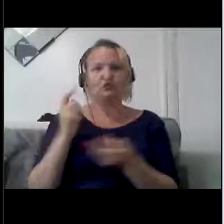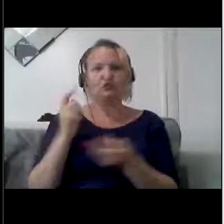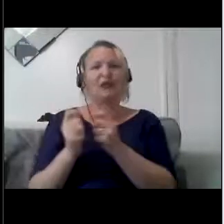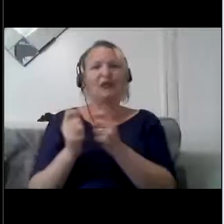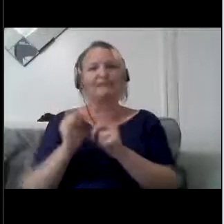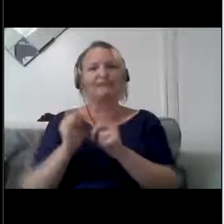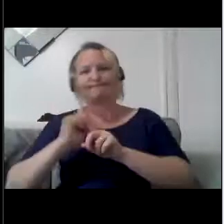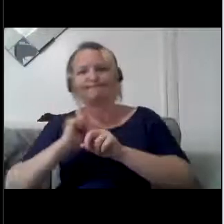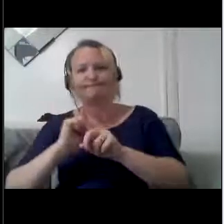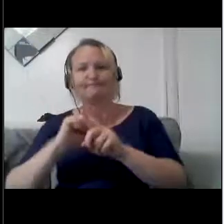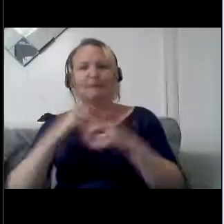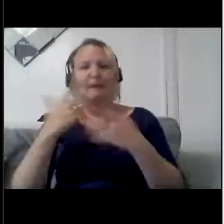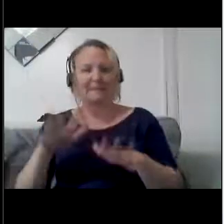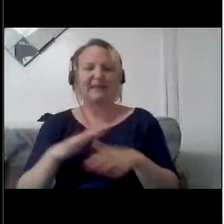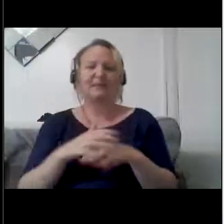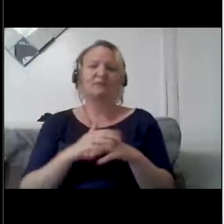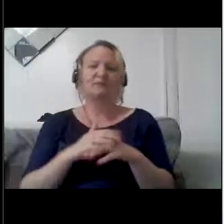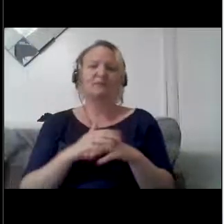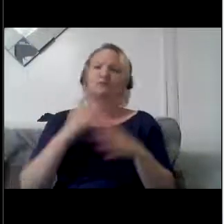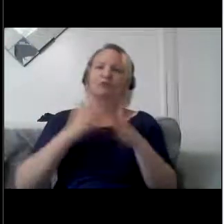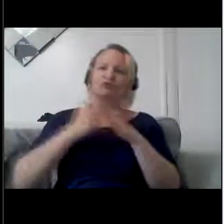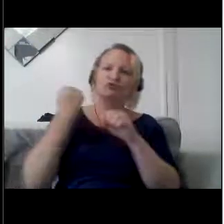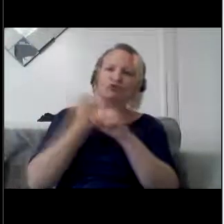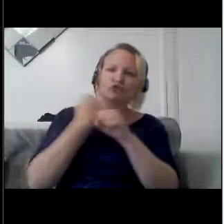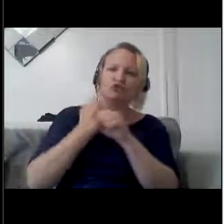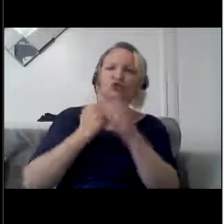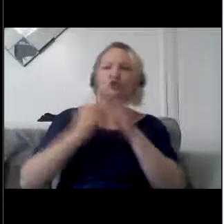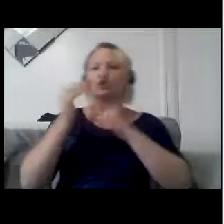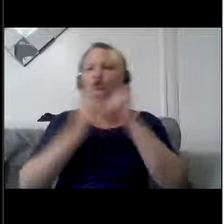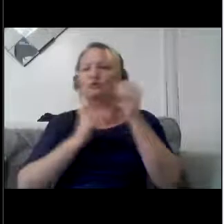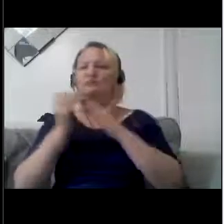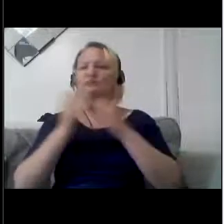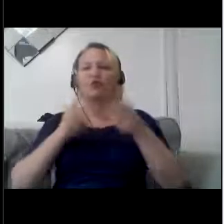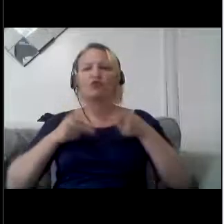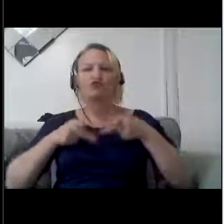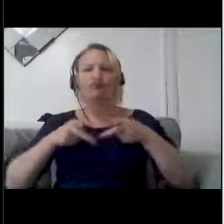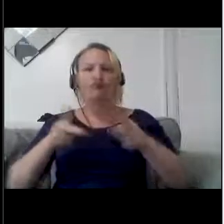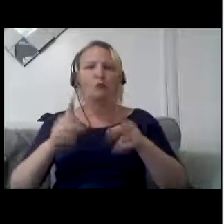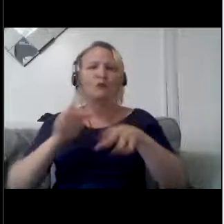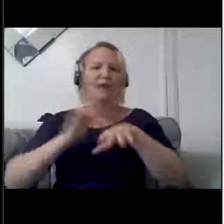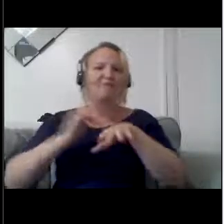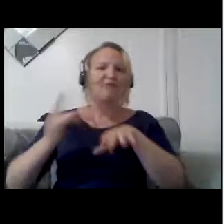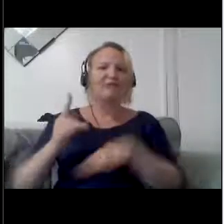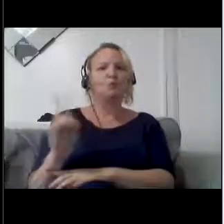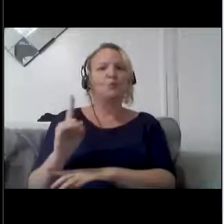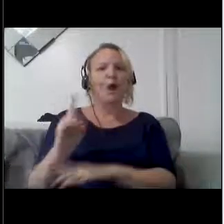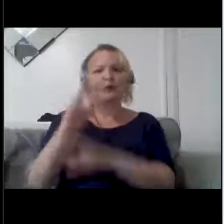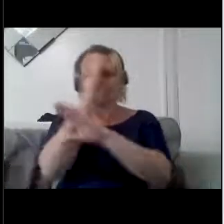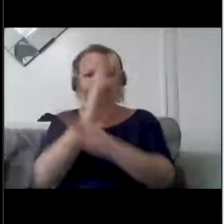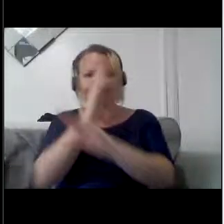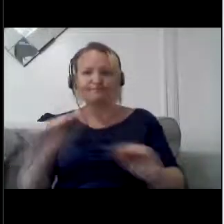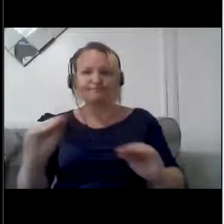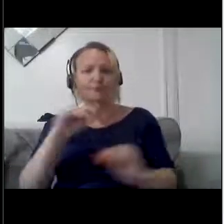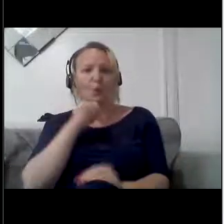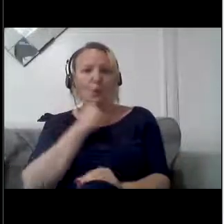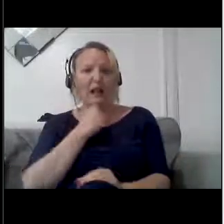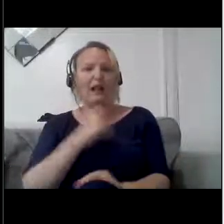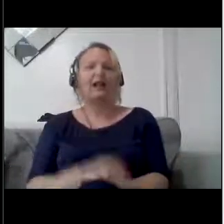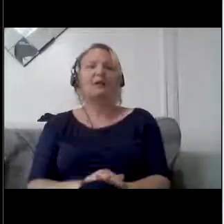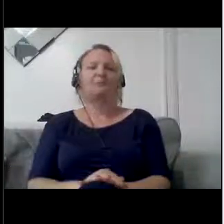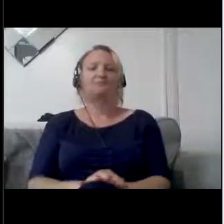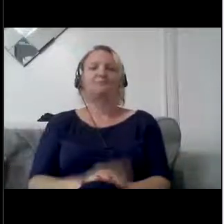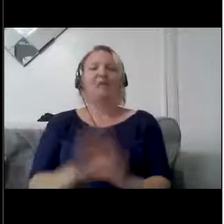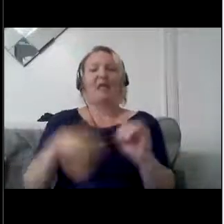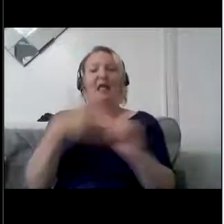and operations the road will have on local communities and on the environment. At the end of today's session, we'll be holding a Q&A